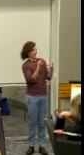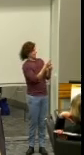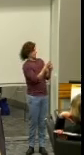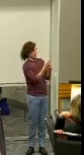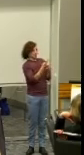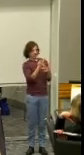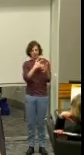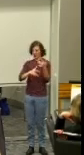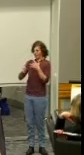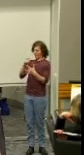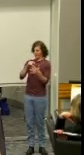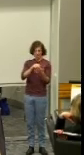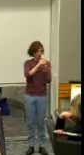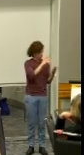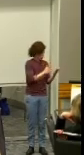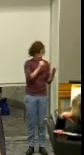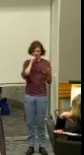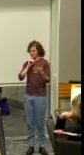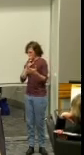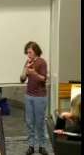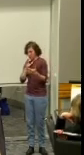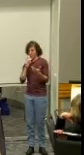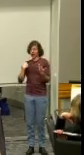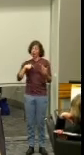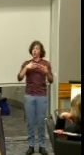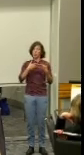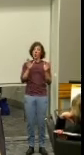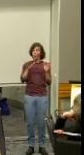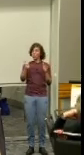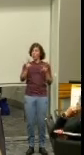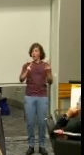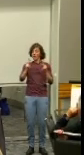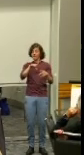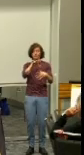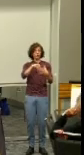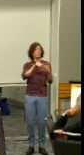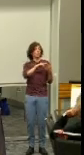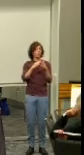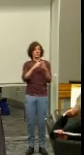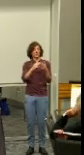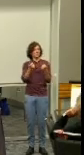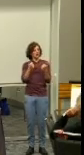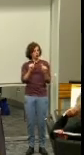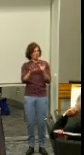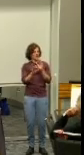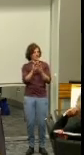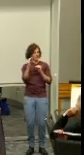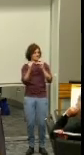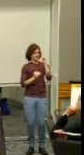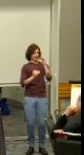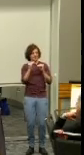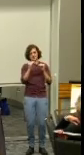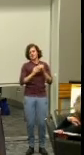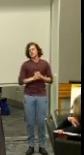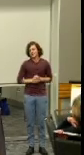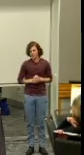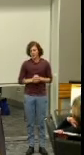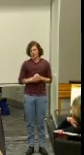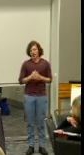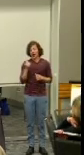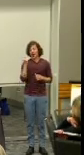folks, and being open to other people in the community, and really trying to find that right mix. So it's